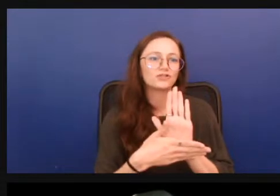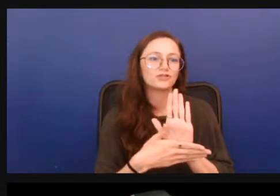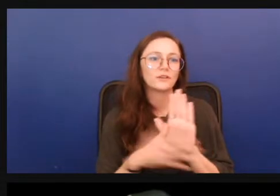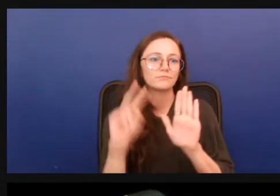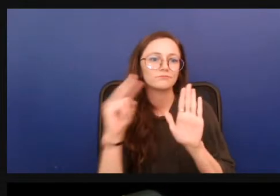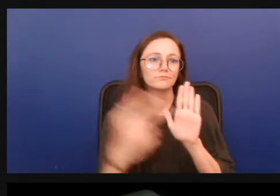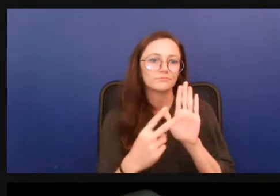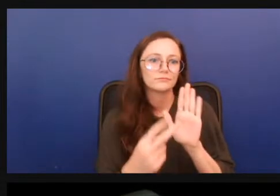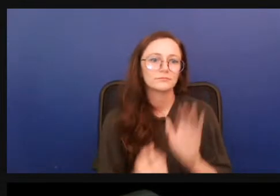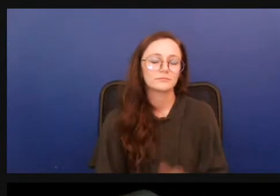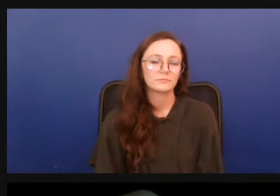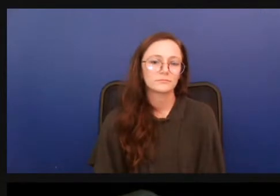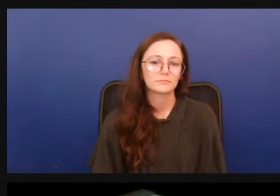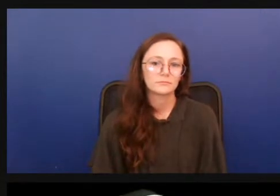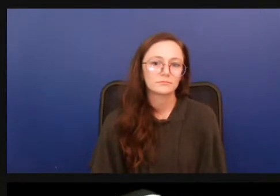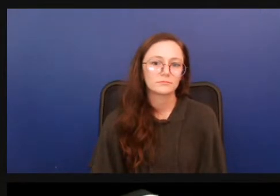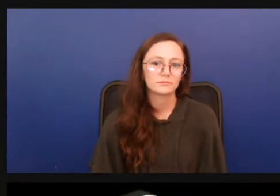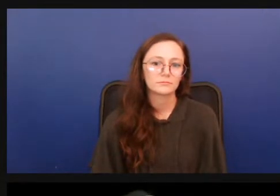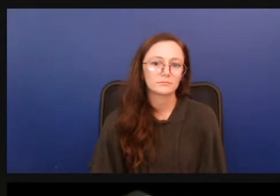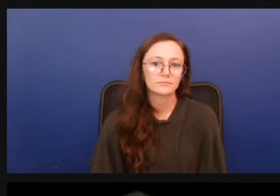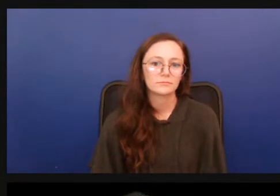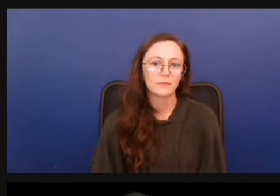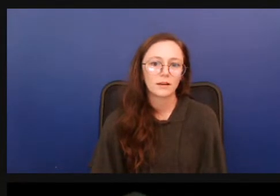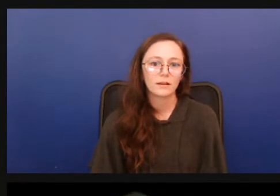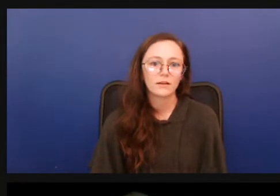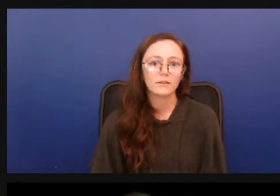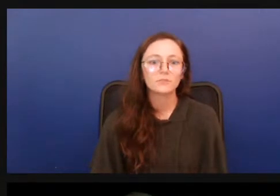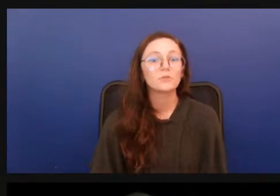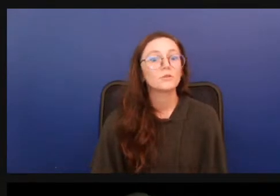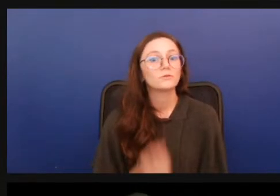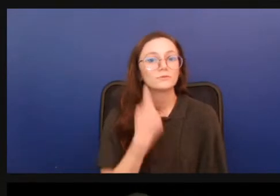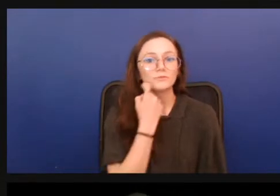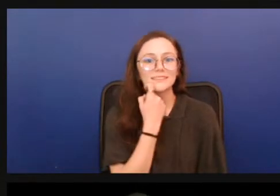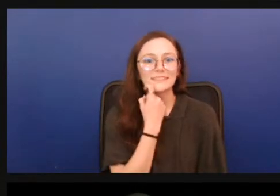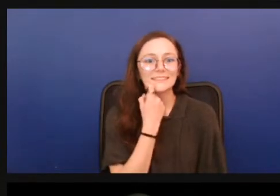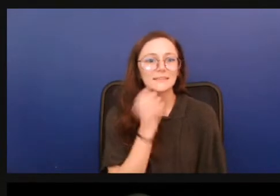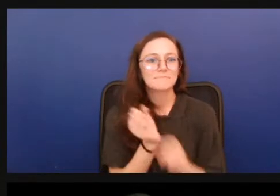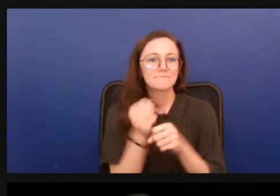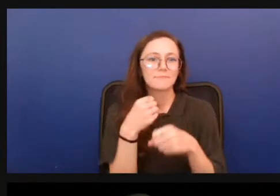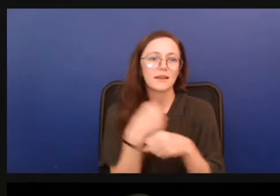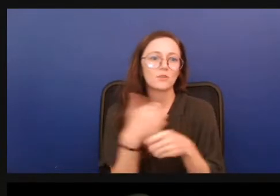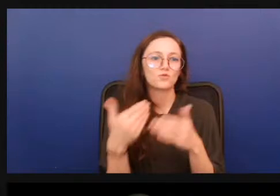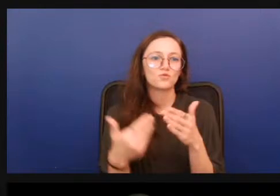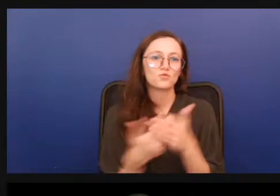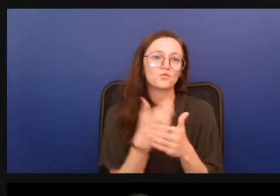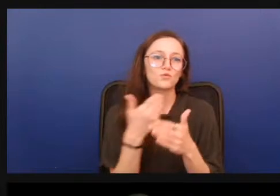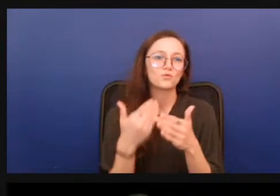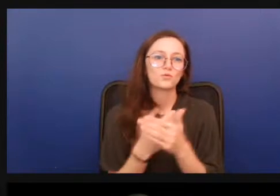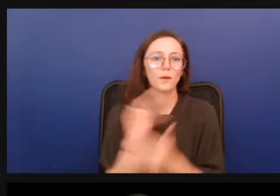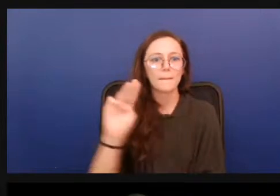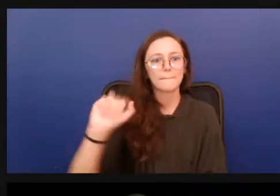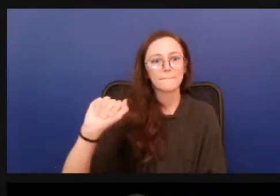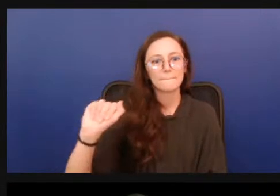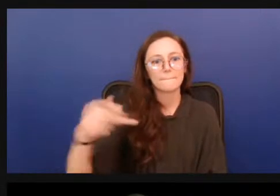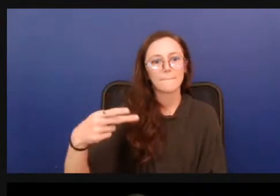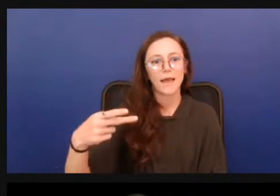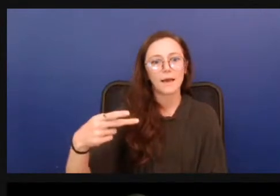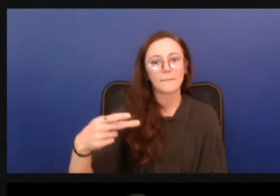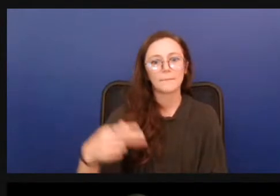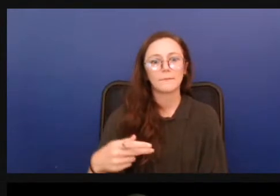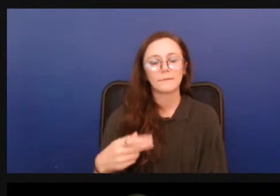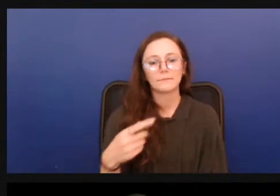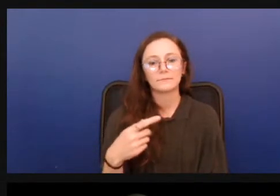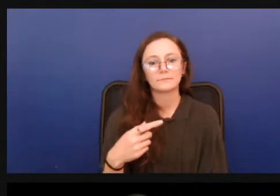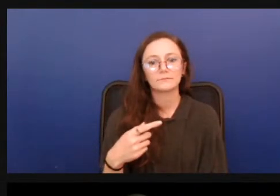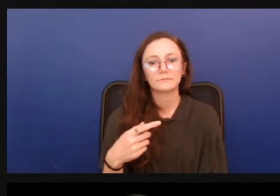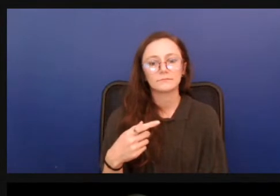of the seamount and the areas around it, they've reconstructed a geologic map, which I'll zoom in to just this one right here.